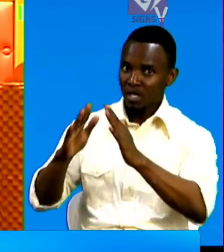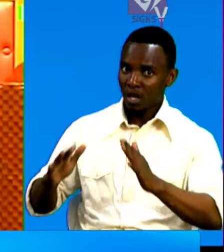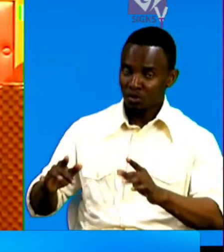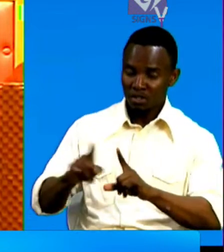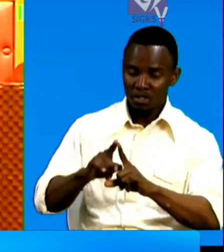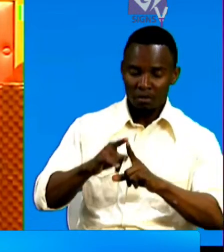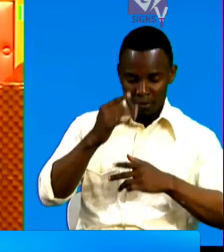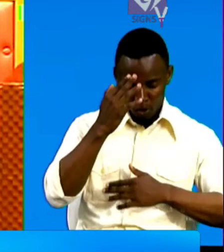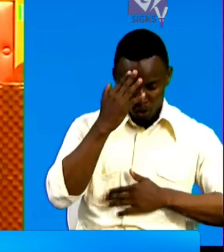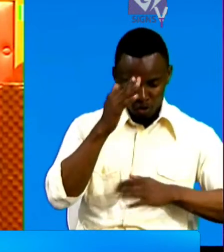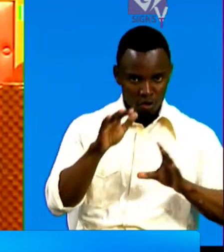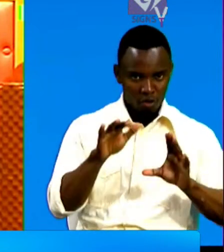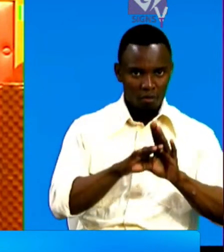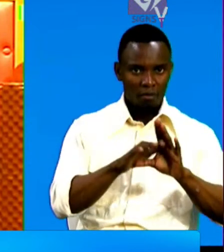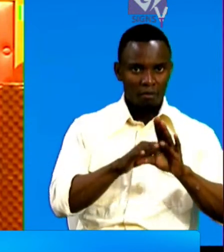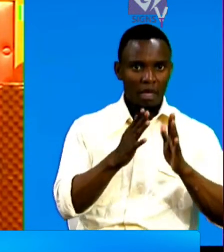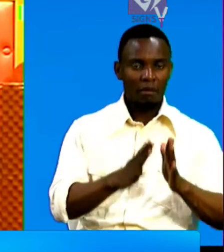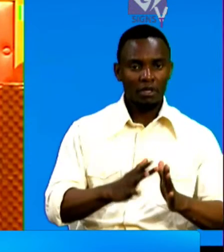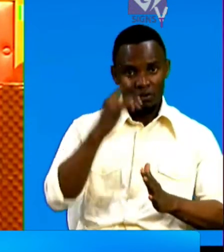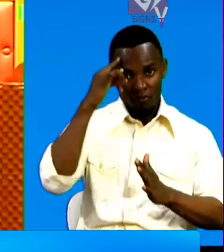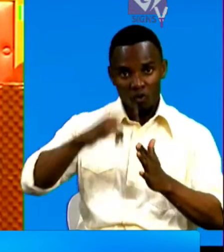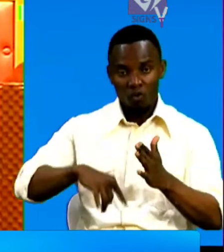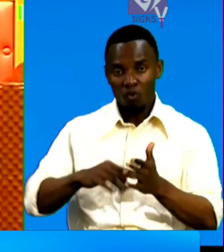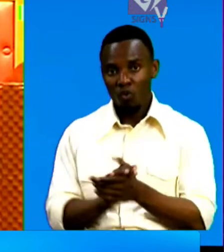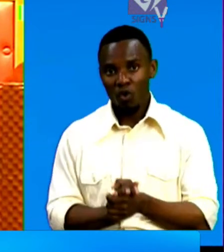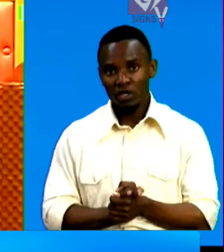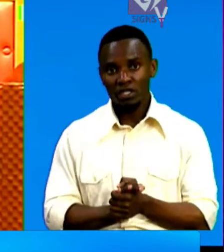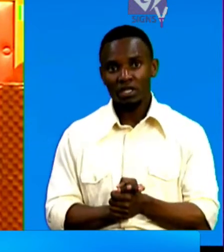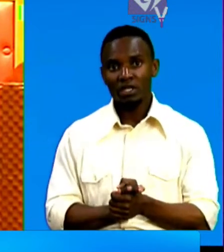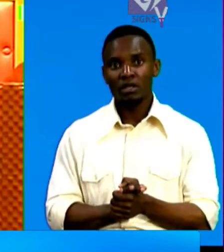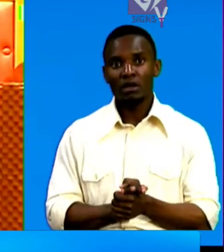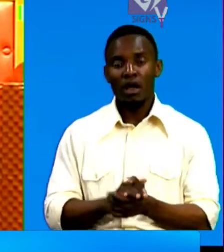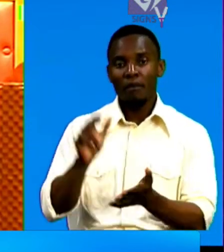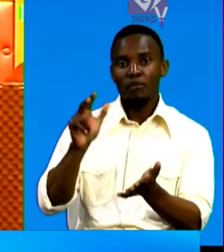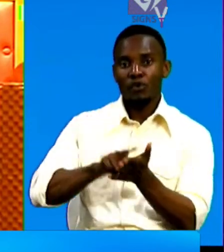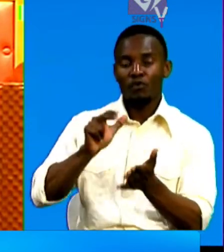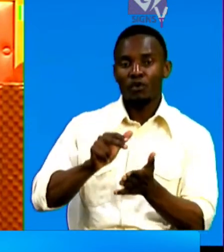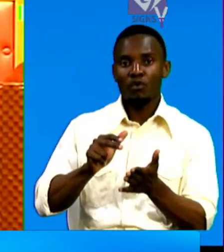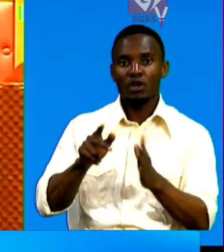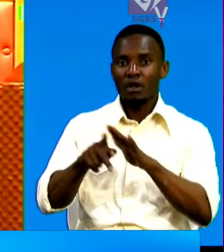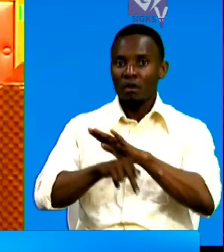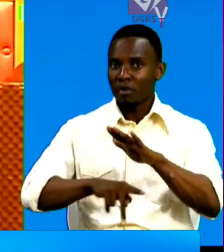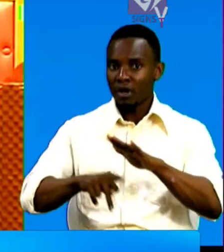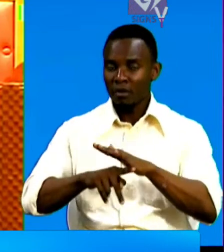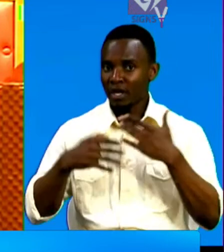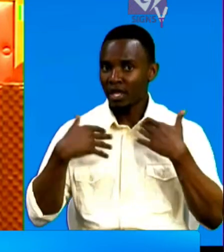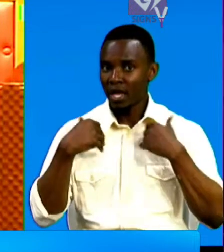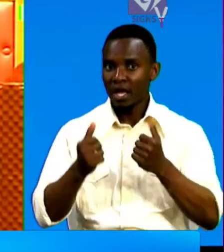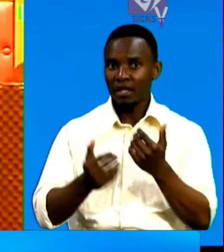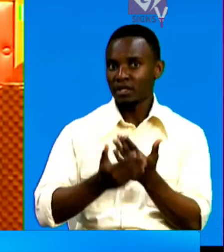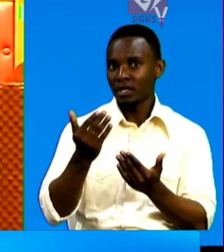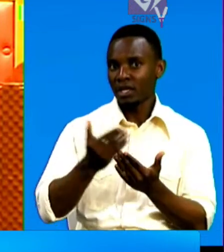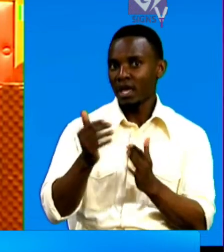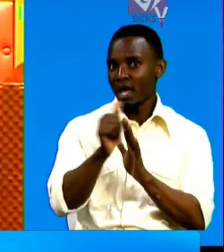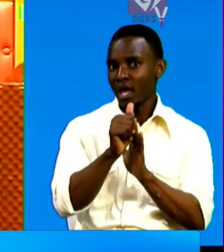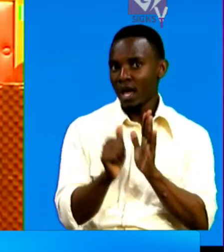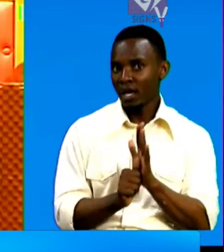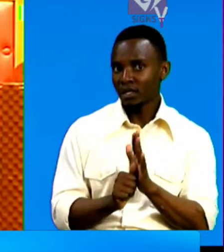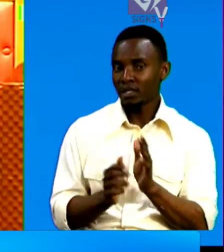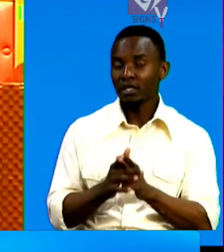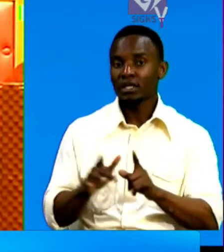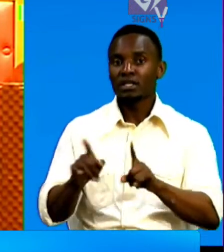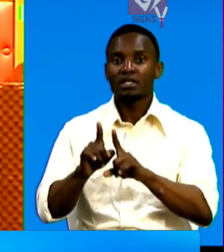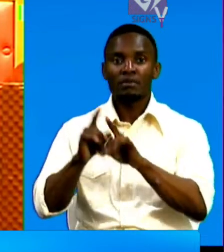members for enacting the Primary Health Care Act, the new Social Health Insurance Act,